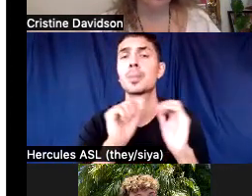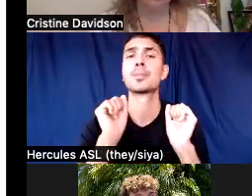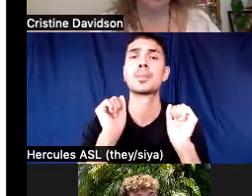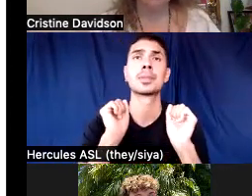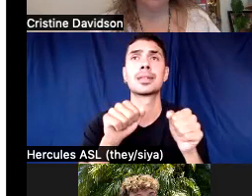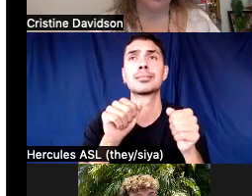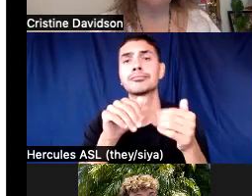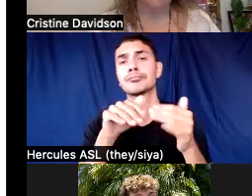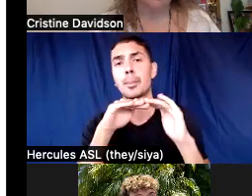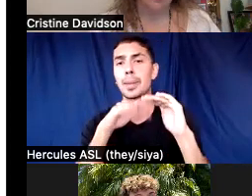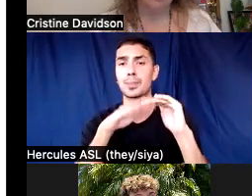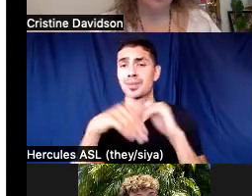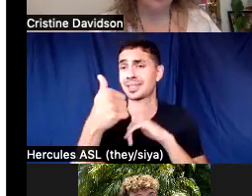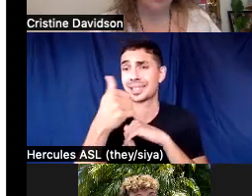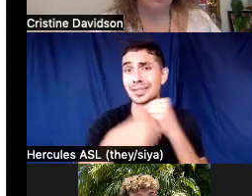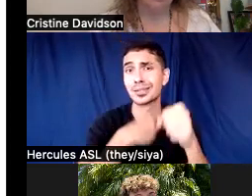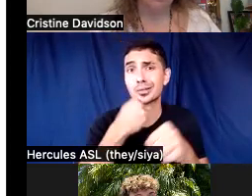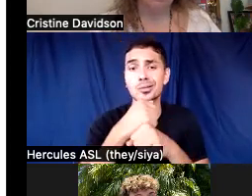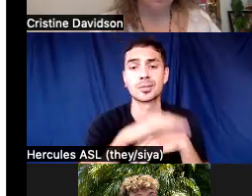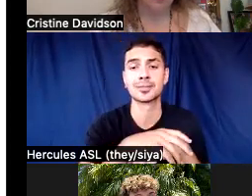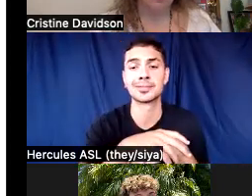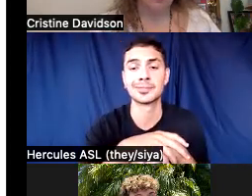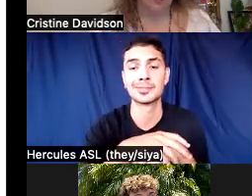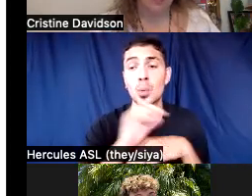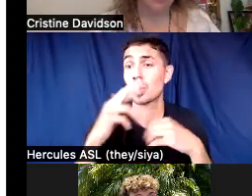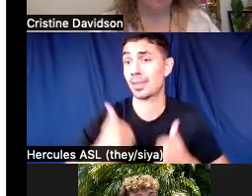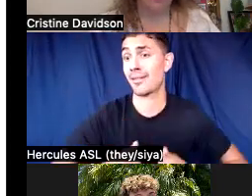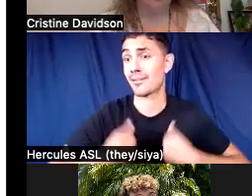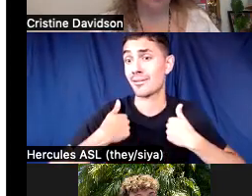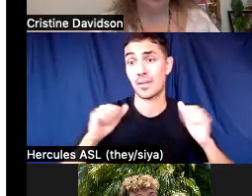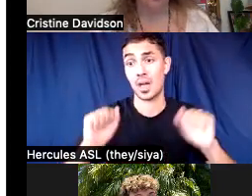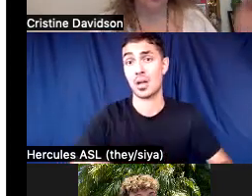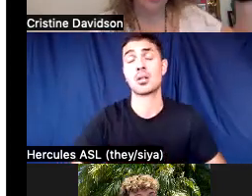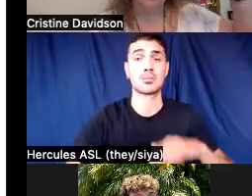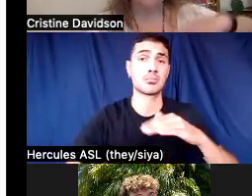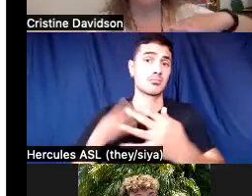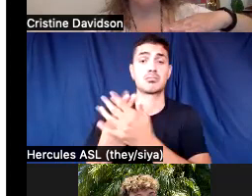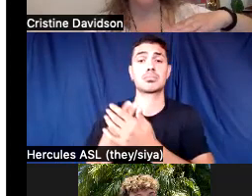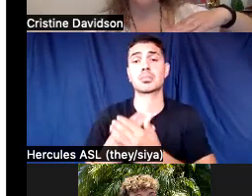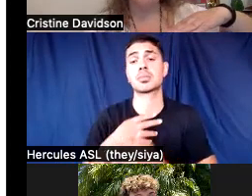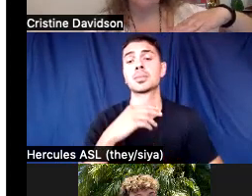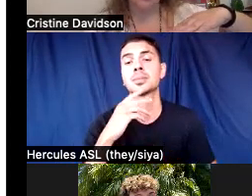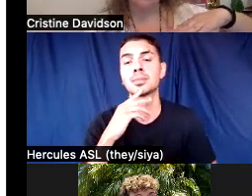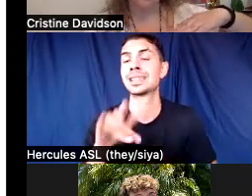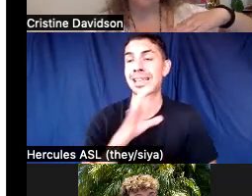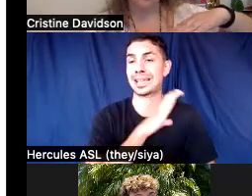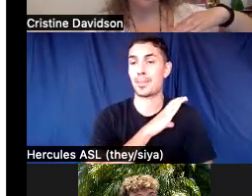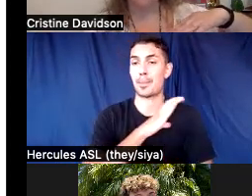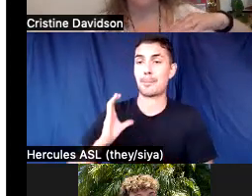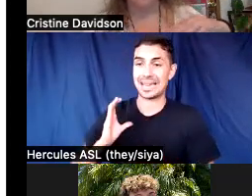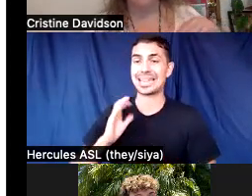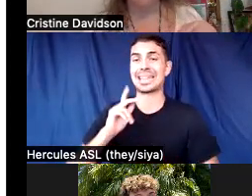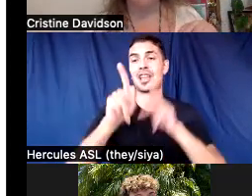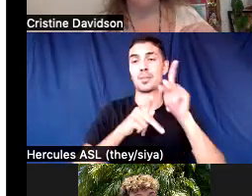10 years or sometimes for life. And there is a committee of people who look at the information and make that